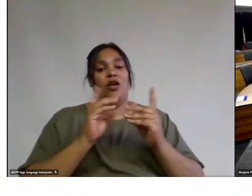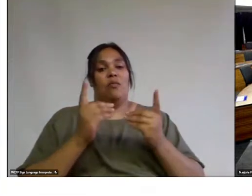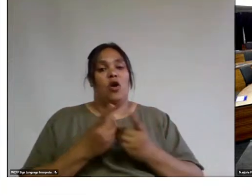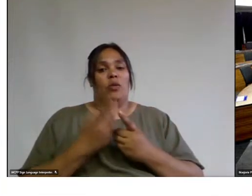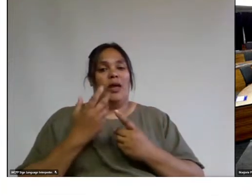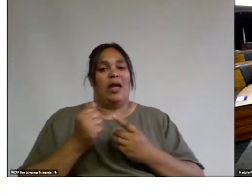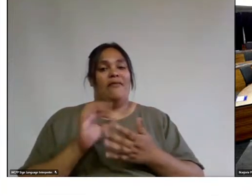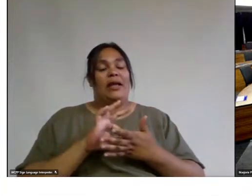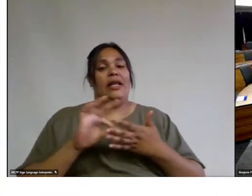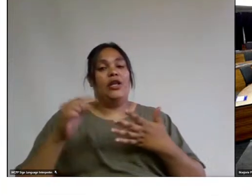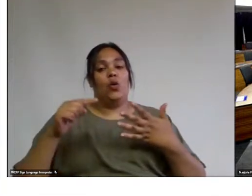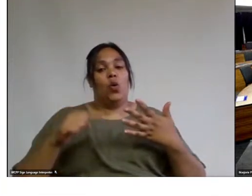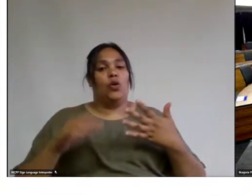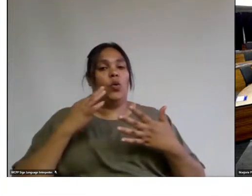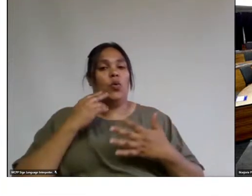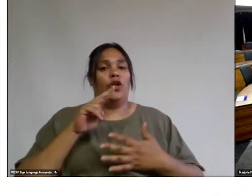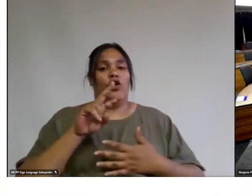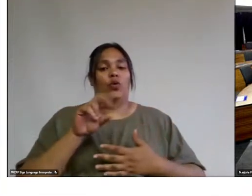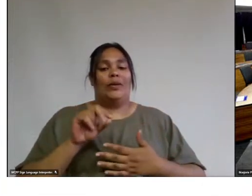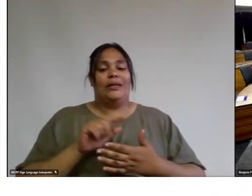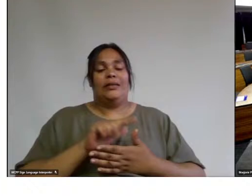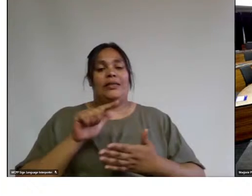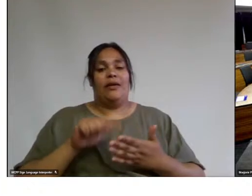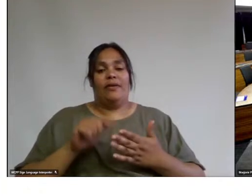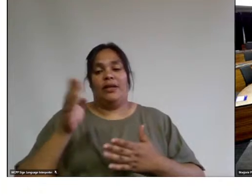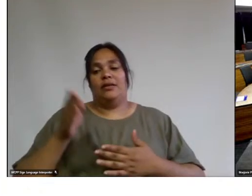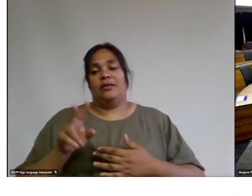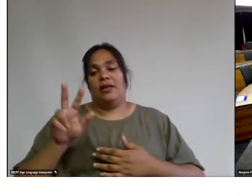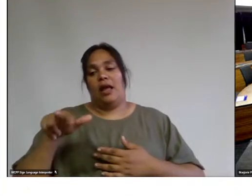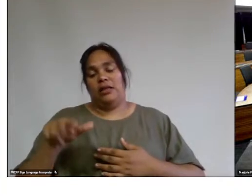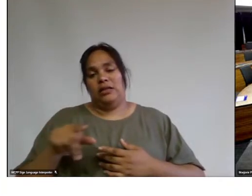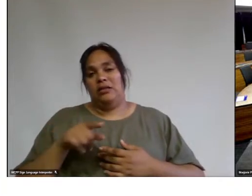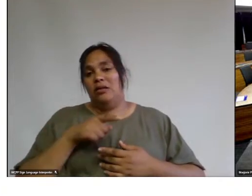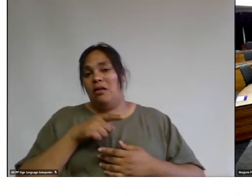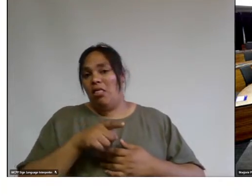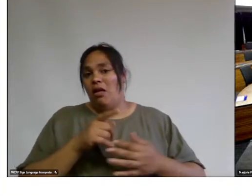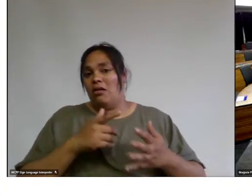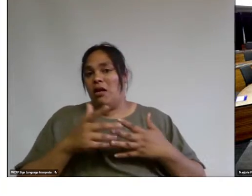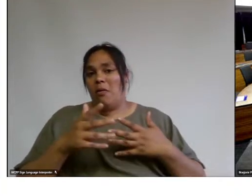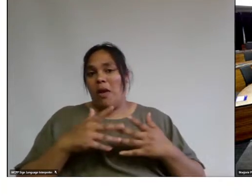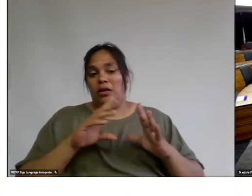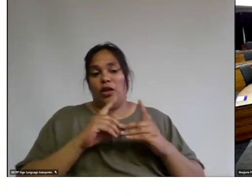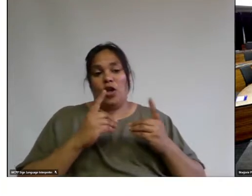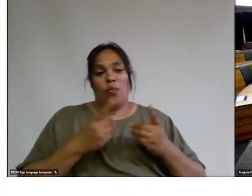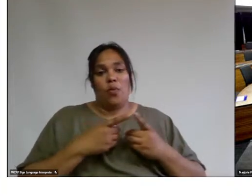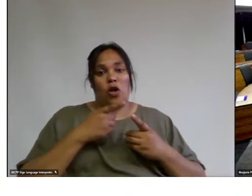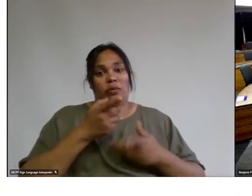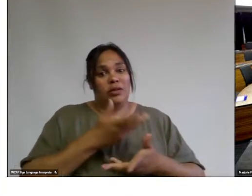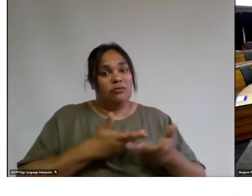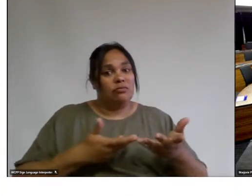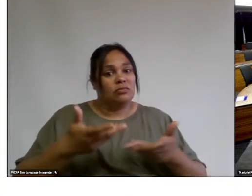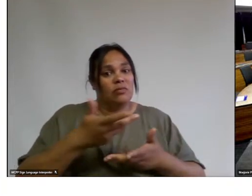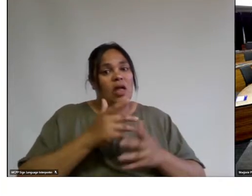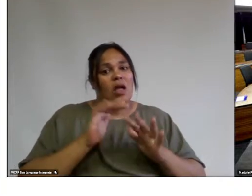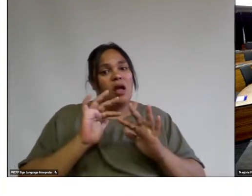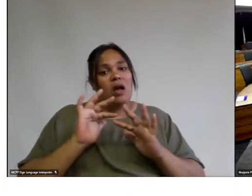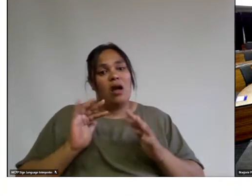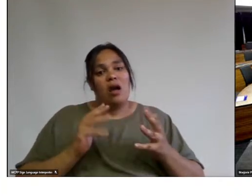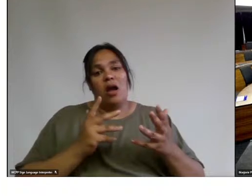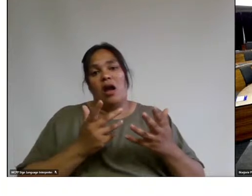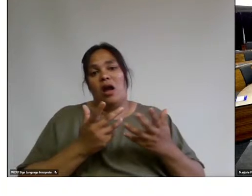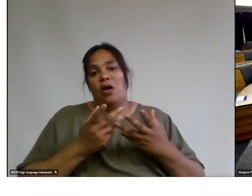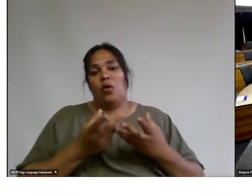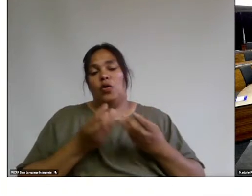a clean audit was in 2017-18. Is this a matter that the department is engaging on how to get